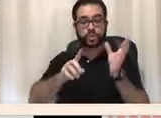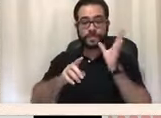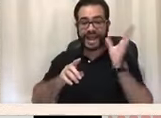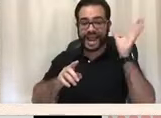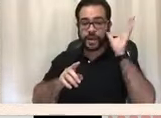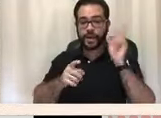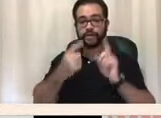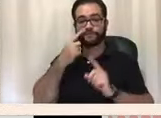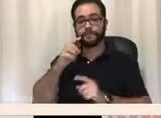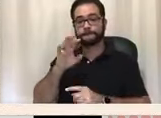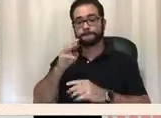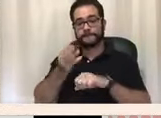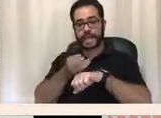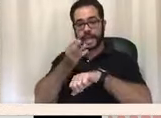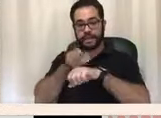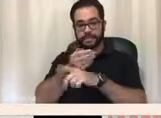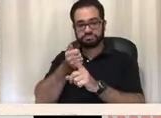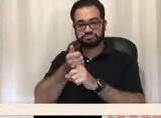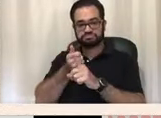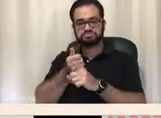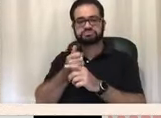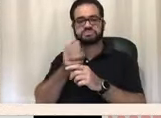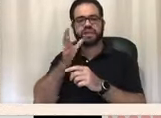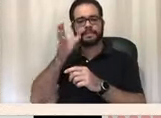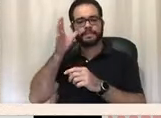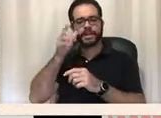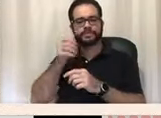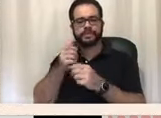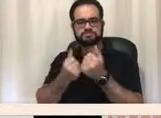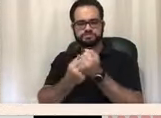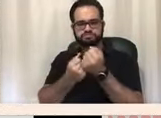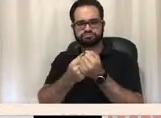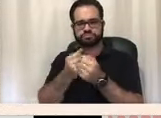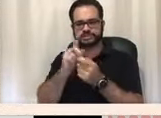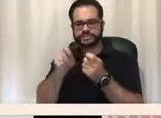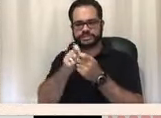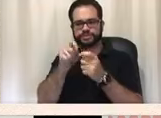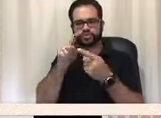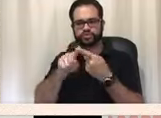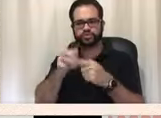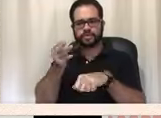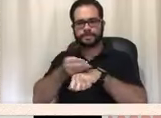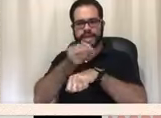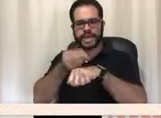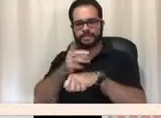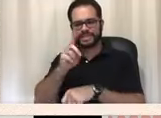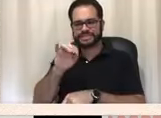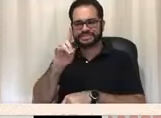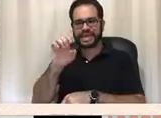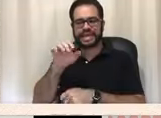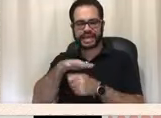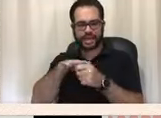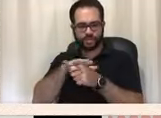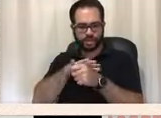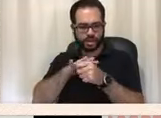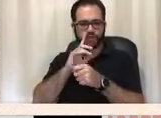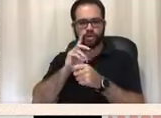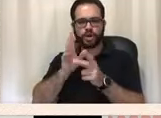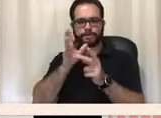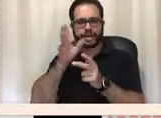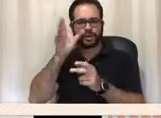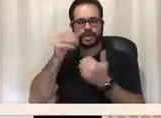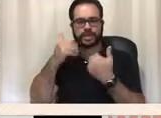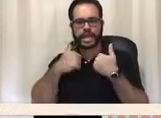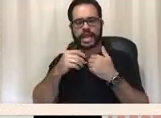center that is specific to the Miami-Dade area for parents of students with disabilities. Then Disability Rights is also